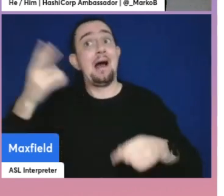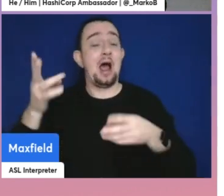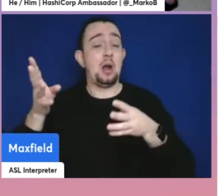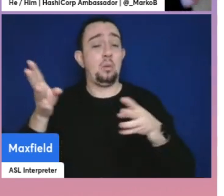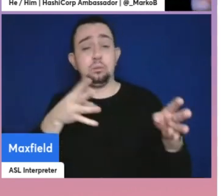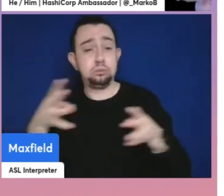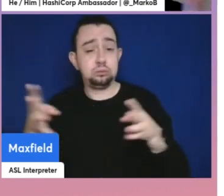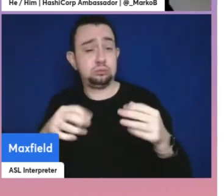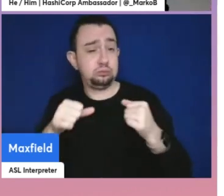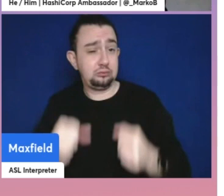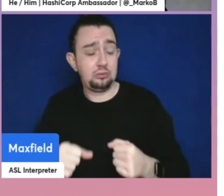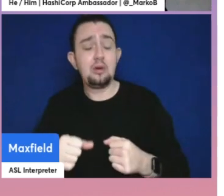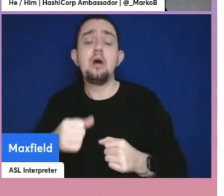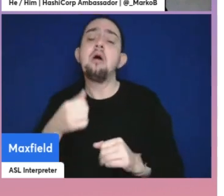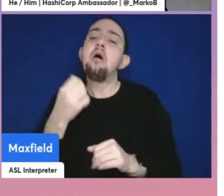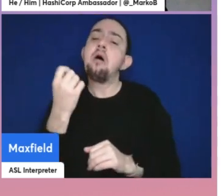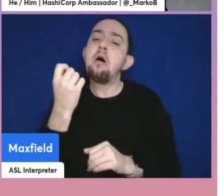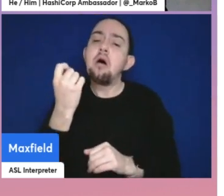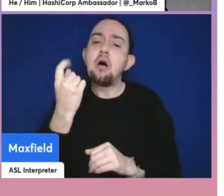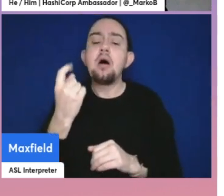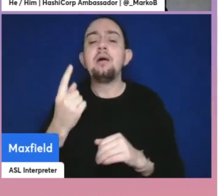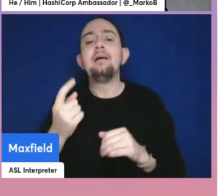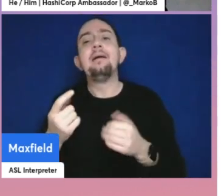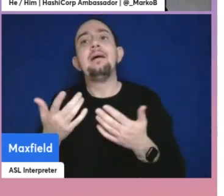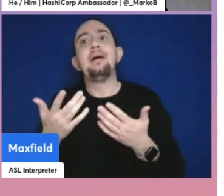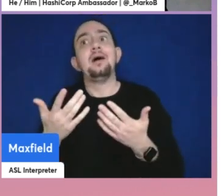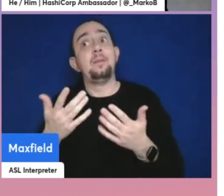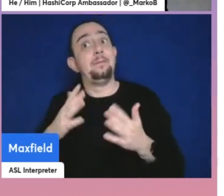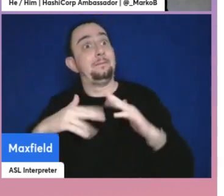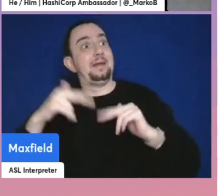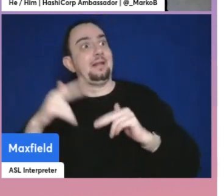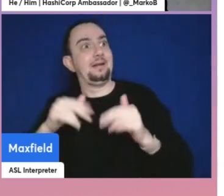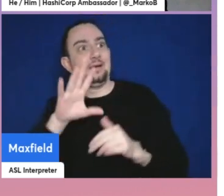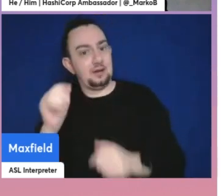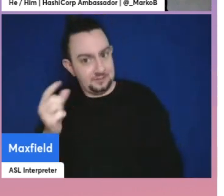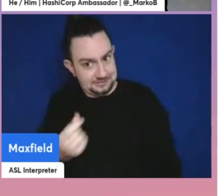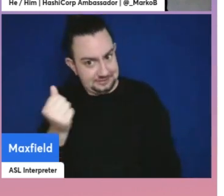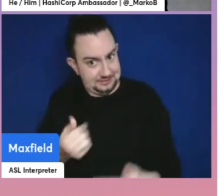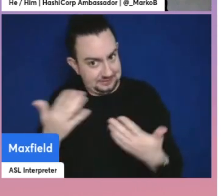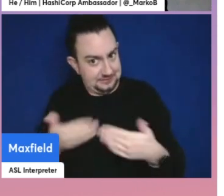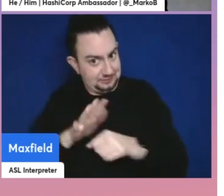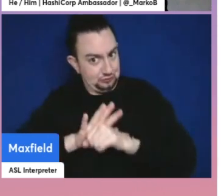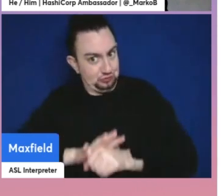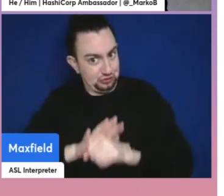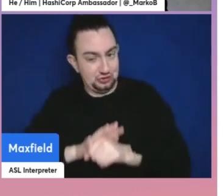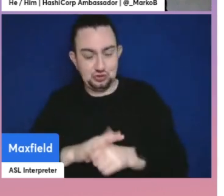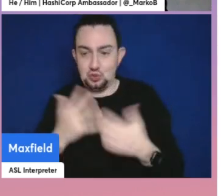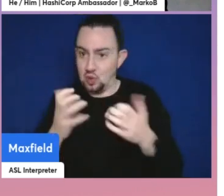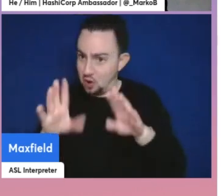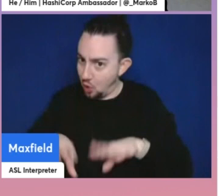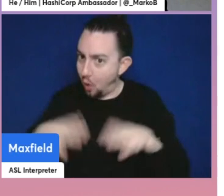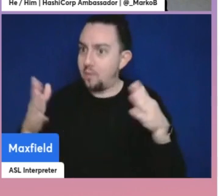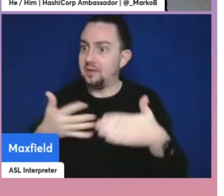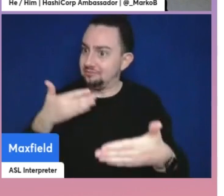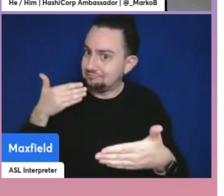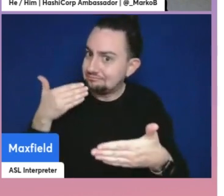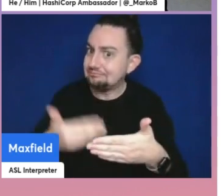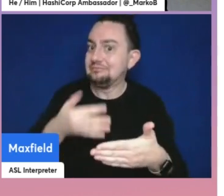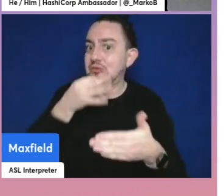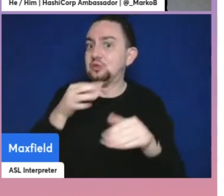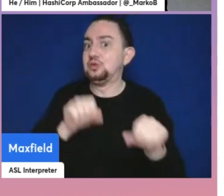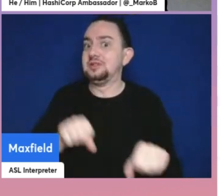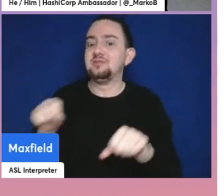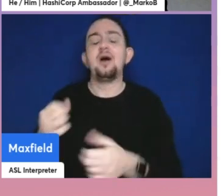high pressures from the building company and the government to open the bridge as soon as possible to enable the economy kind of